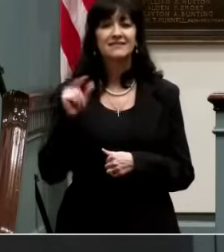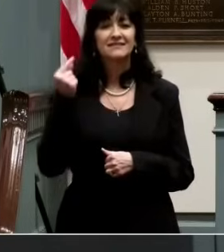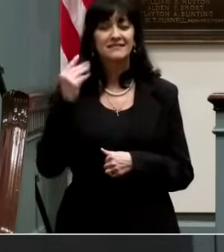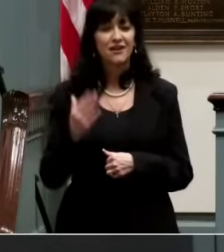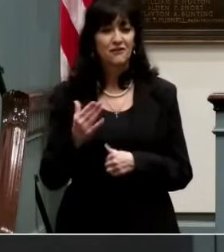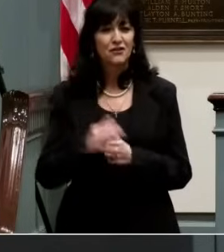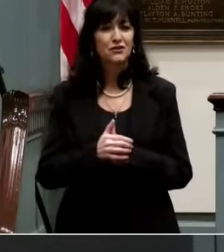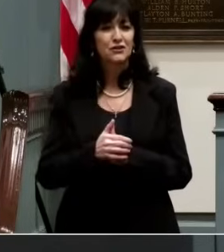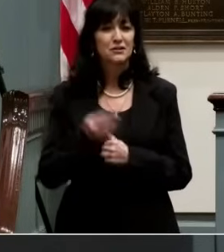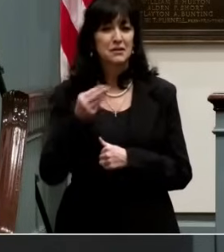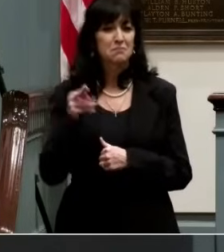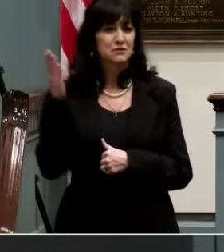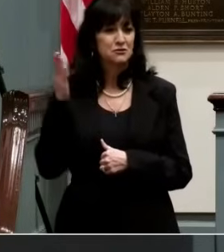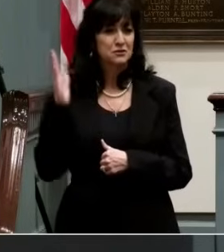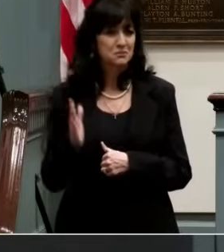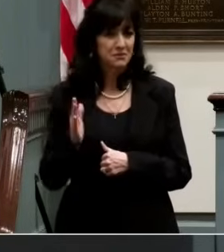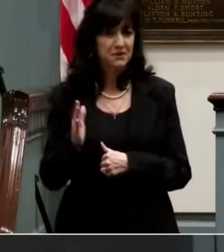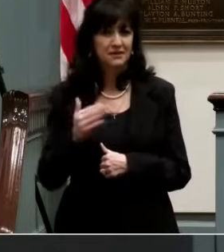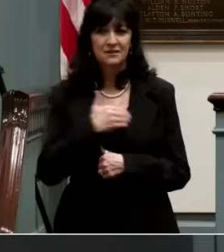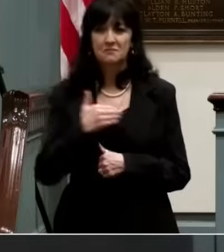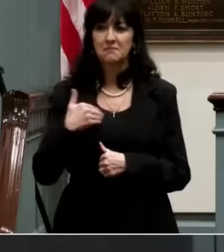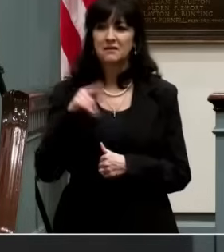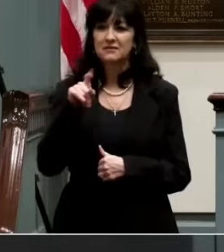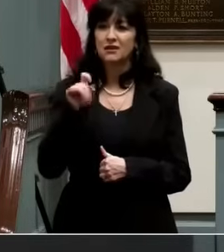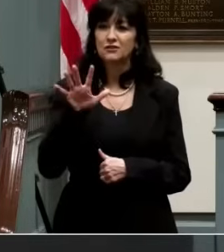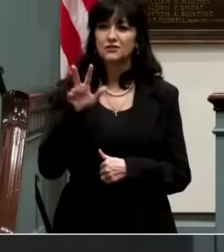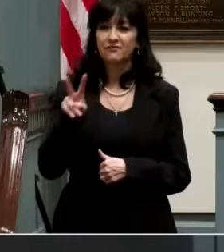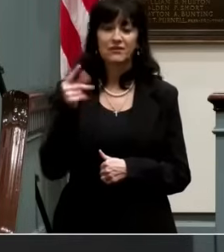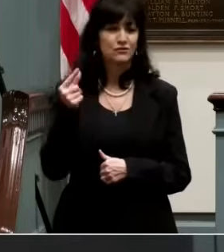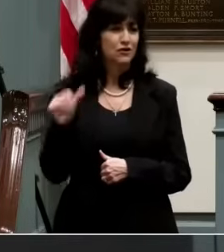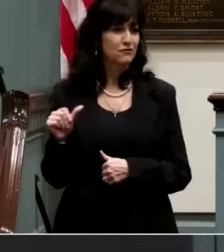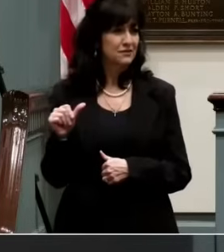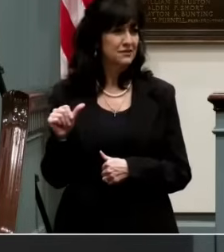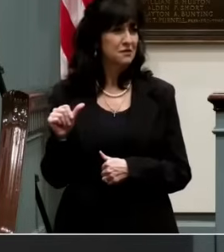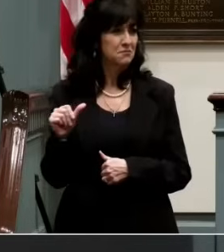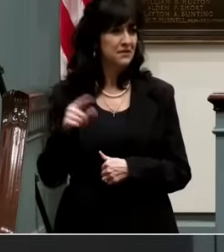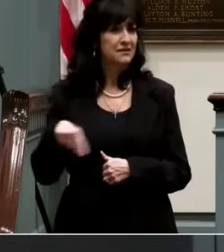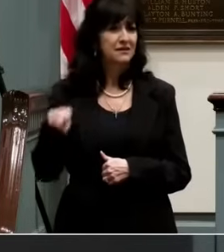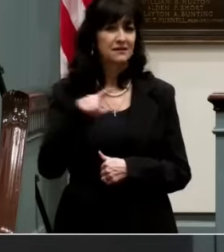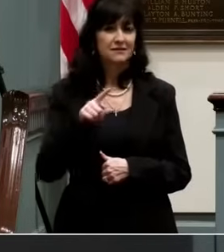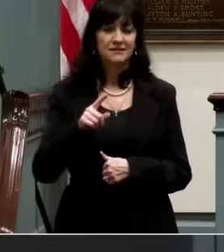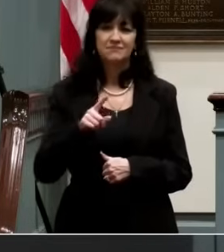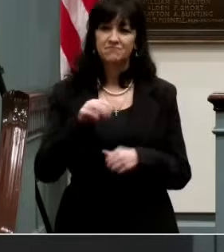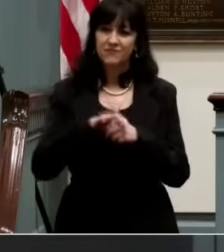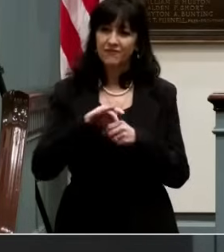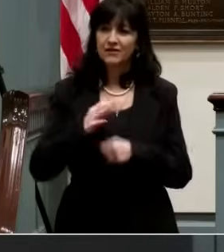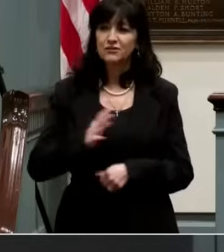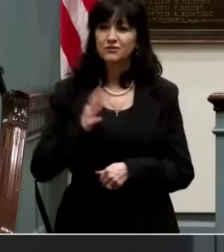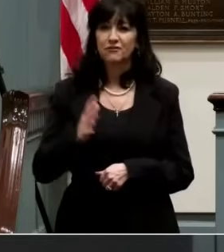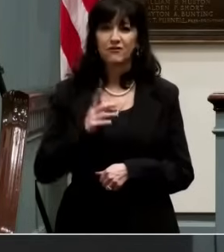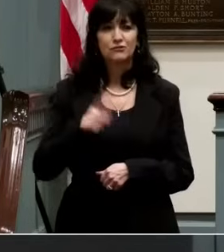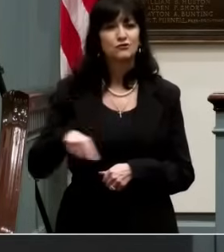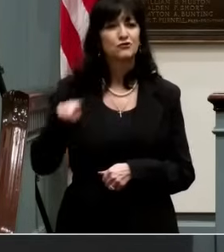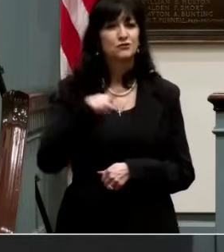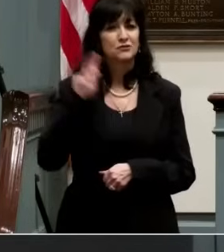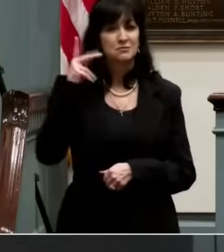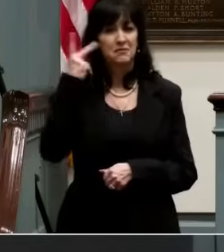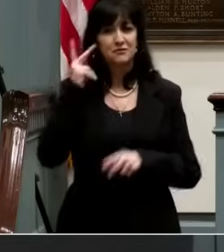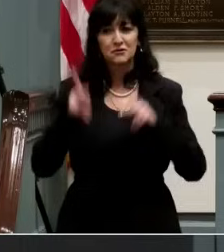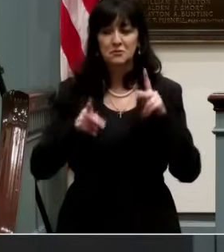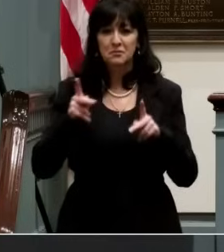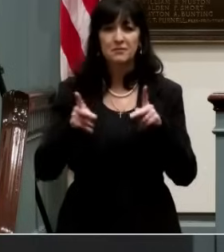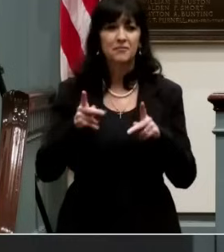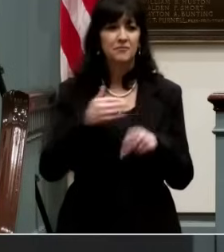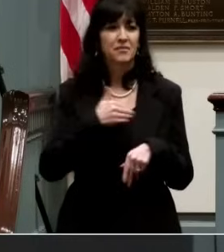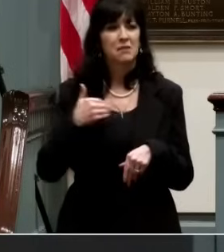Speaker, members of the 152nd General Assembly, other elected officials, local and statewide, members of